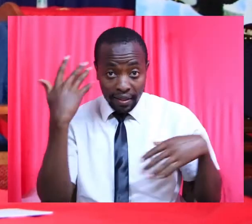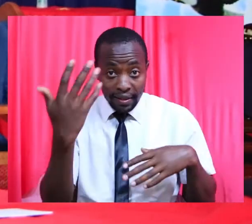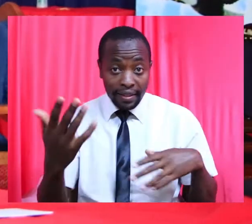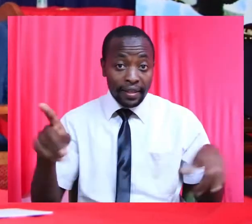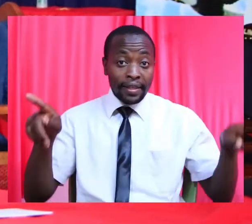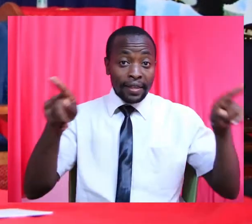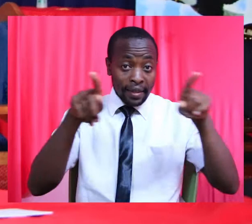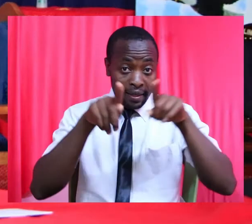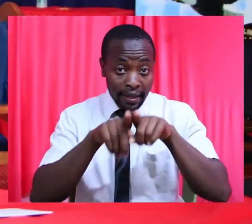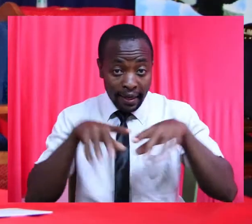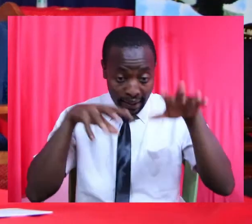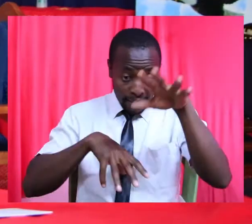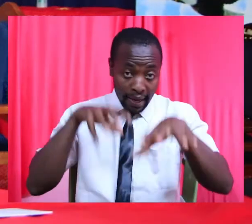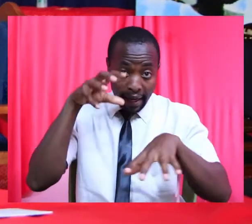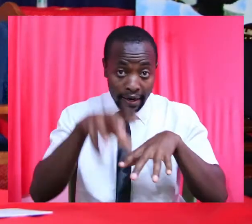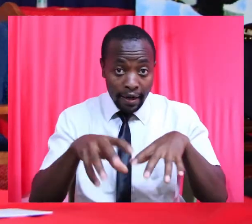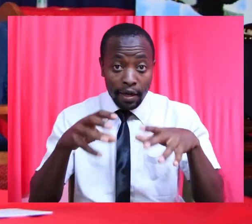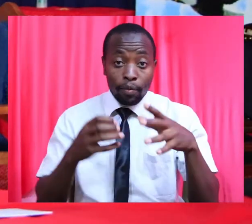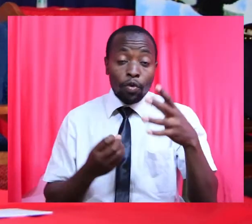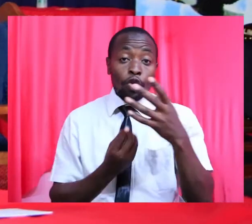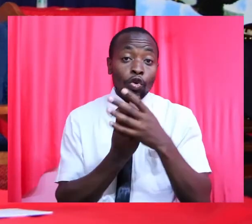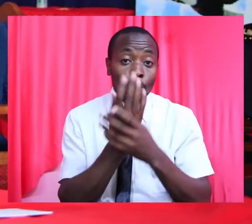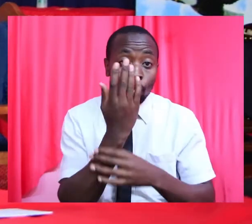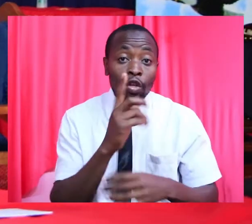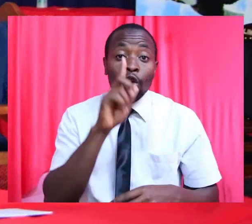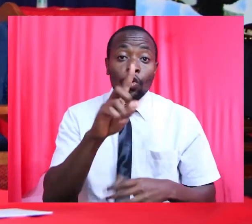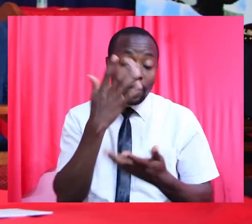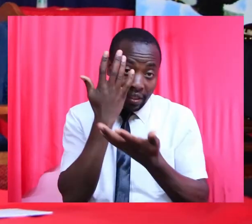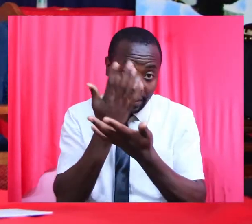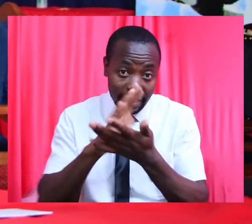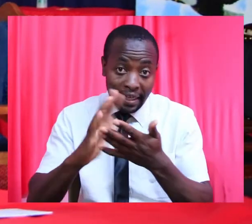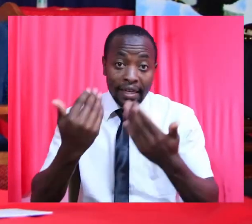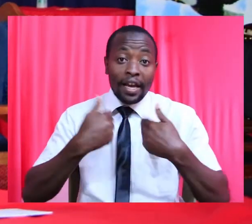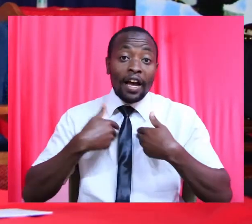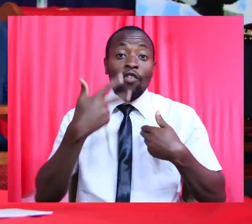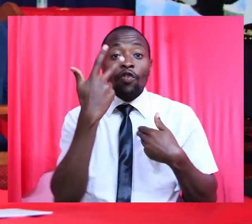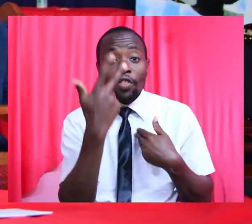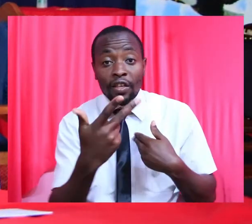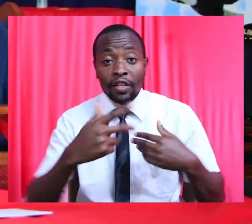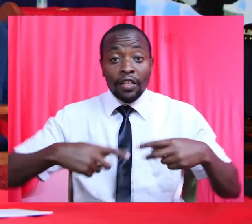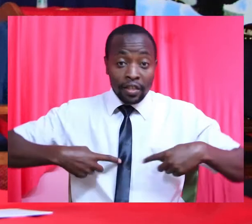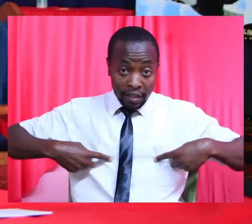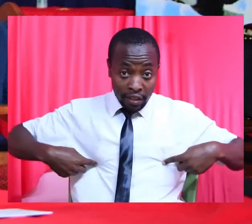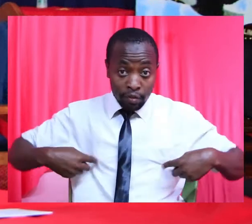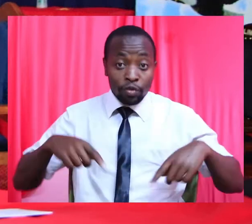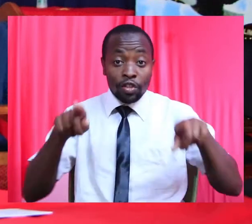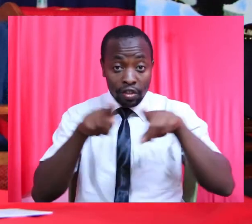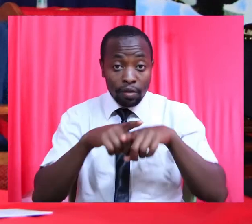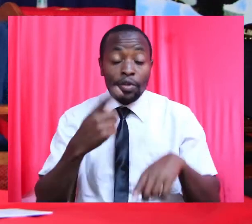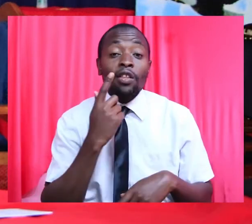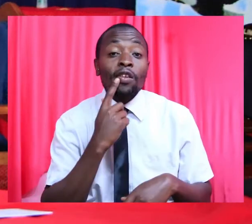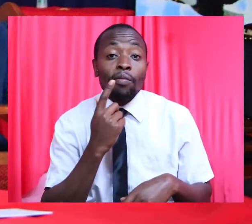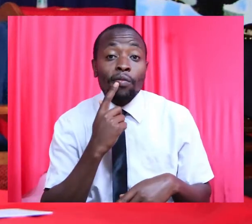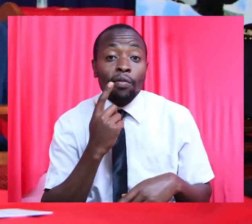bear. It was raised up on one of its sides, and it had three ribs in its mouth between